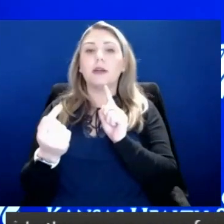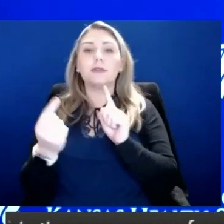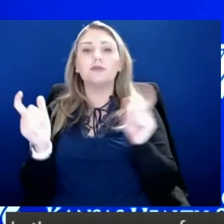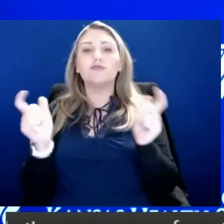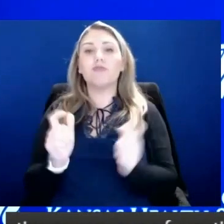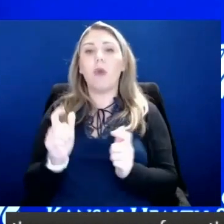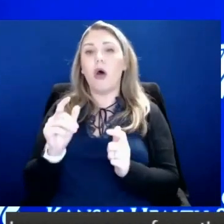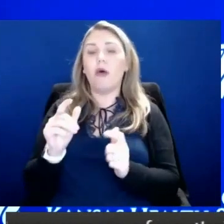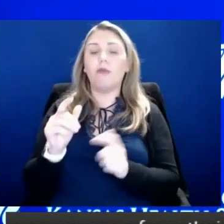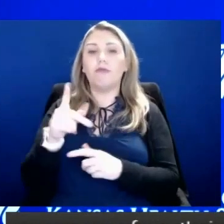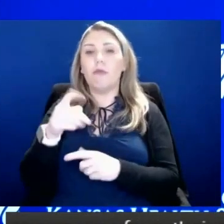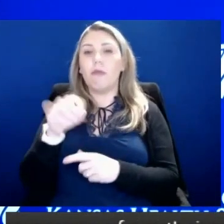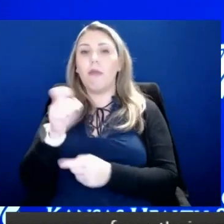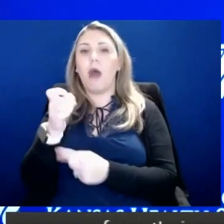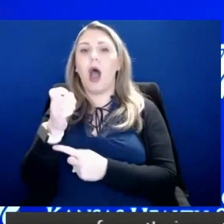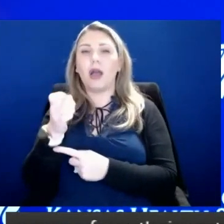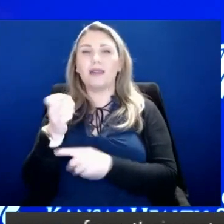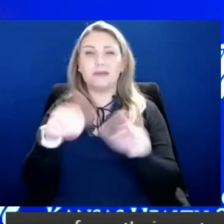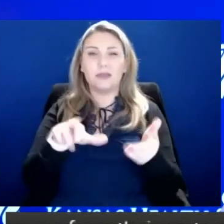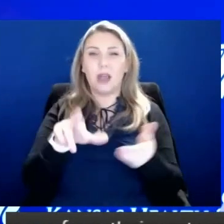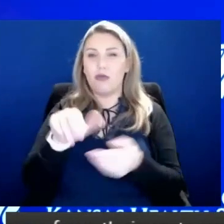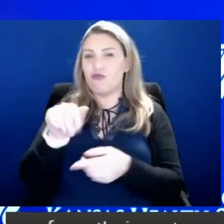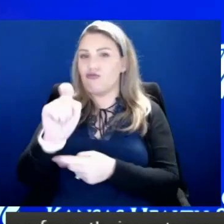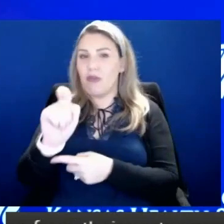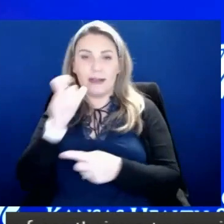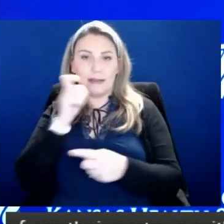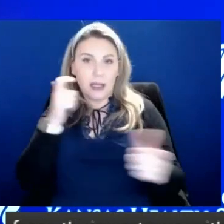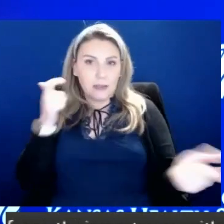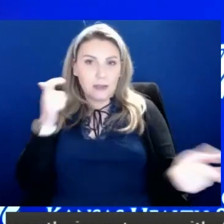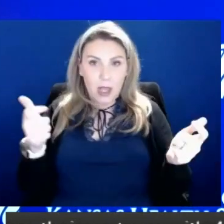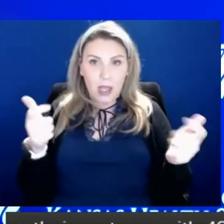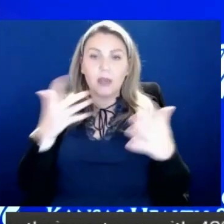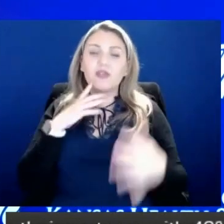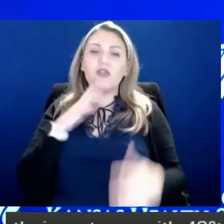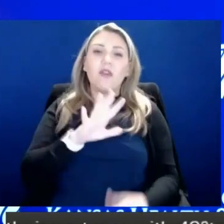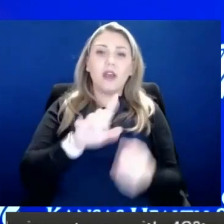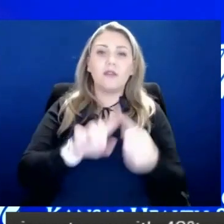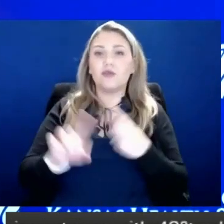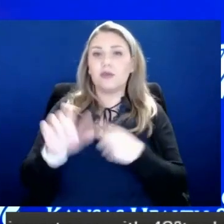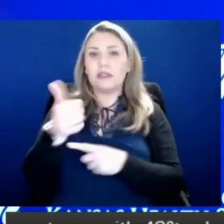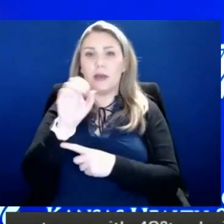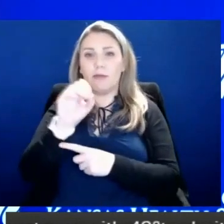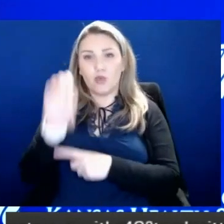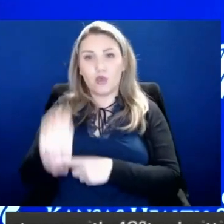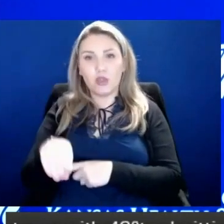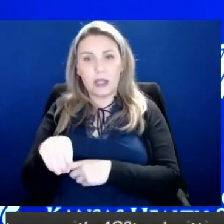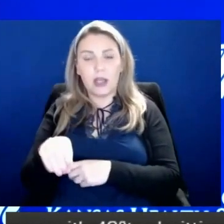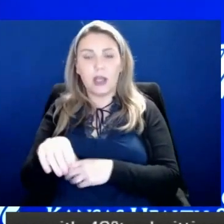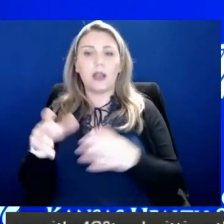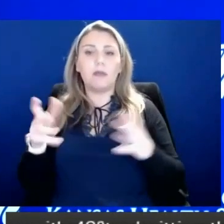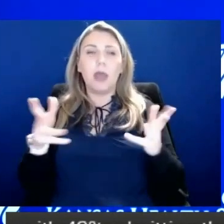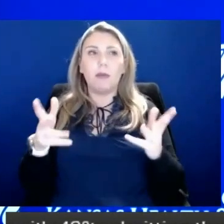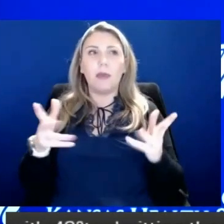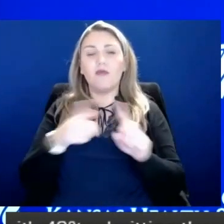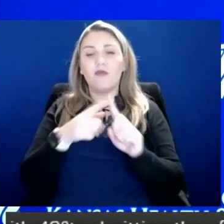that's good. It tends to be about 5 to 10%, but some of that may be just due to the